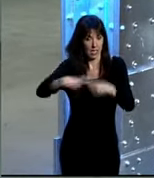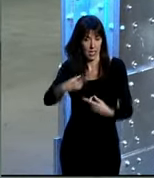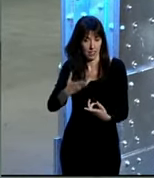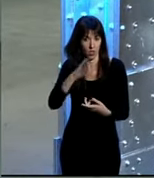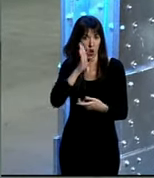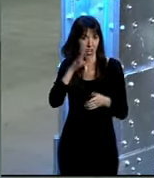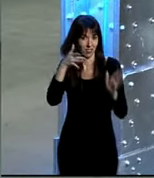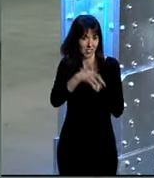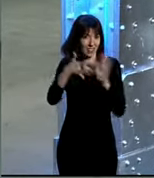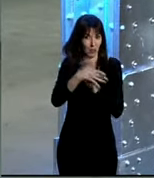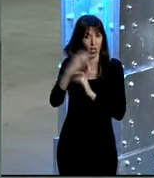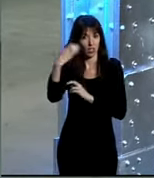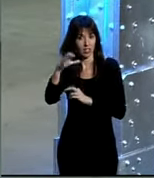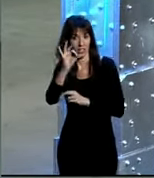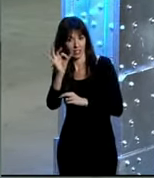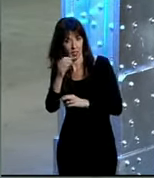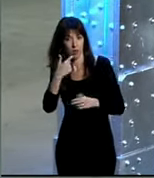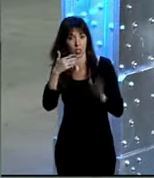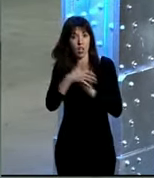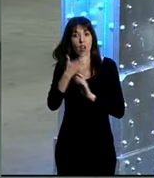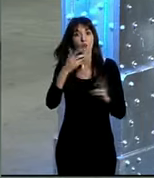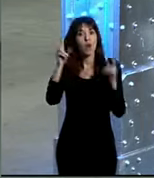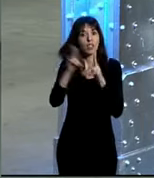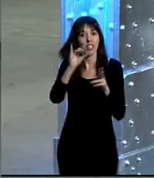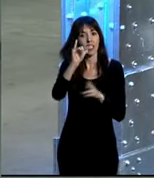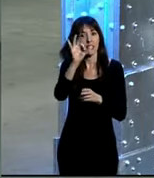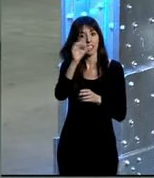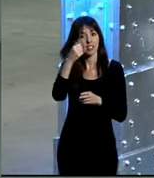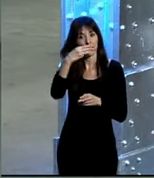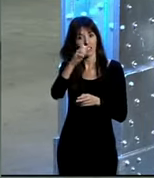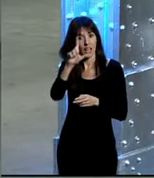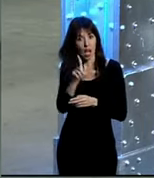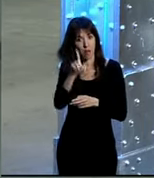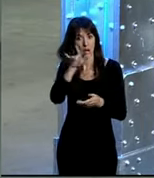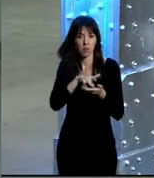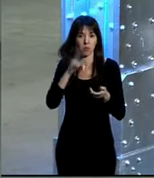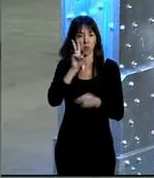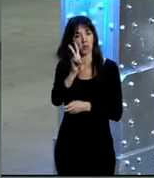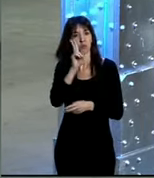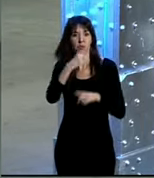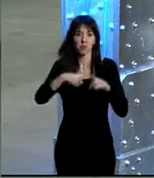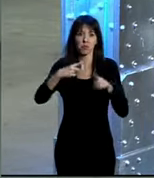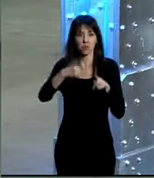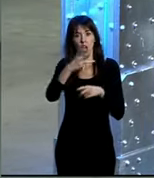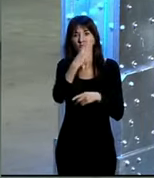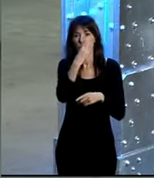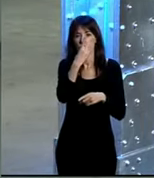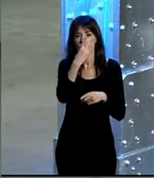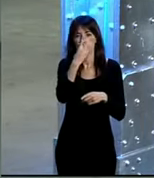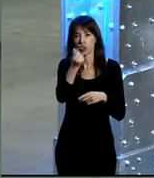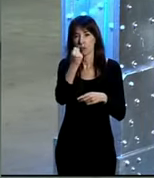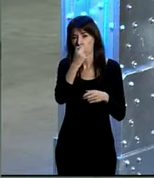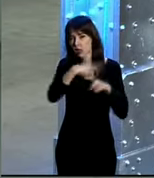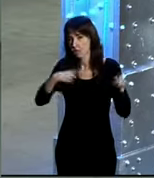transmedia, like what Christian Simmons mentioned earlier. It's Isabel. It's a TV series here in Spain. It's watched by